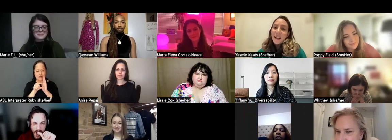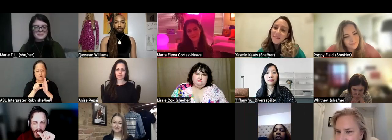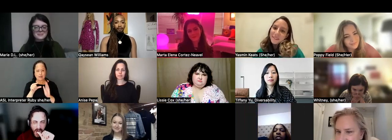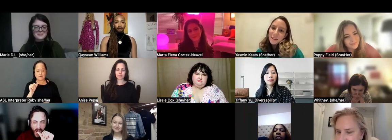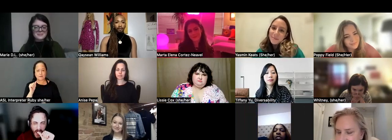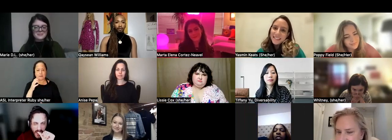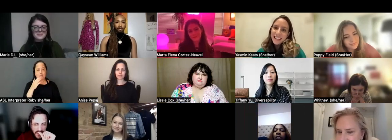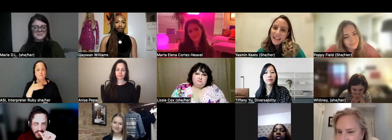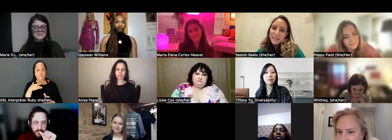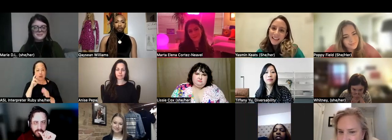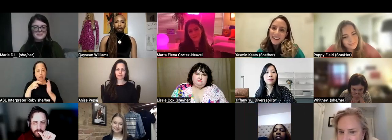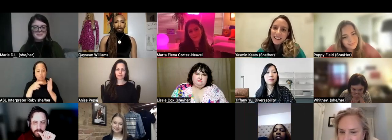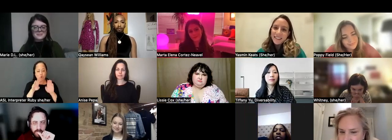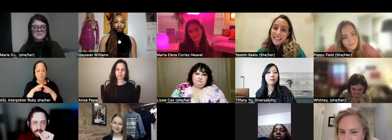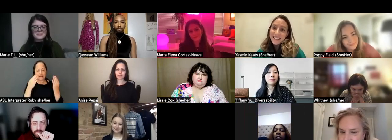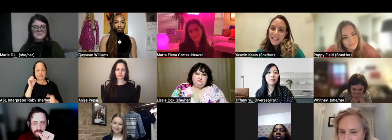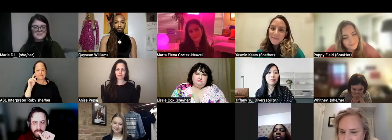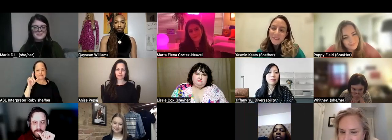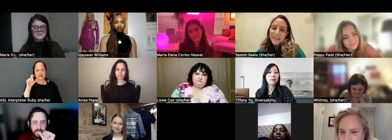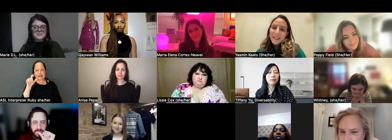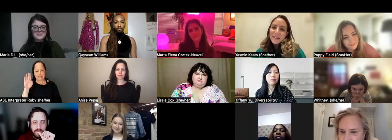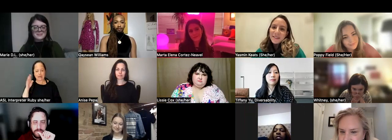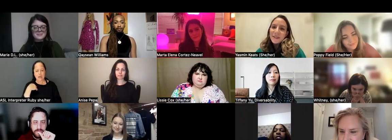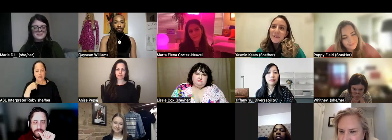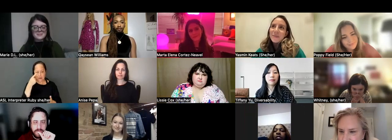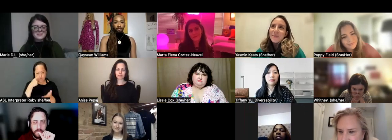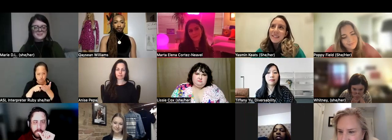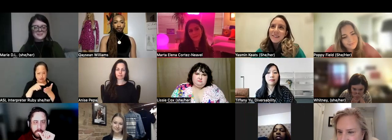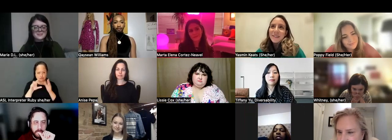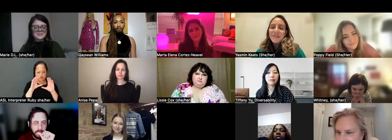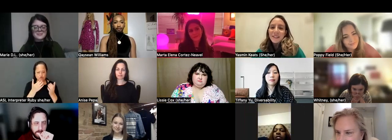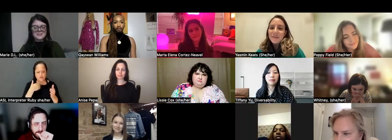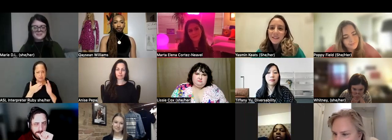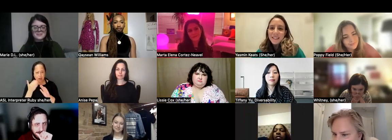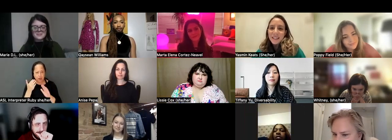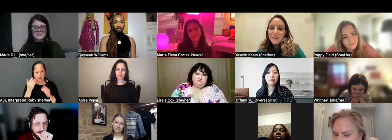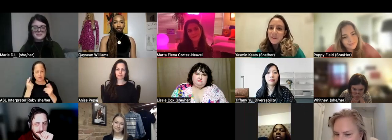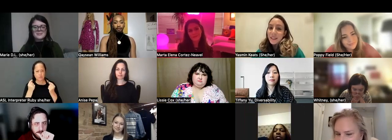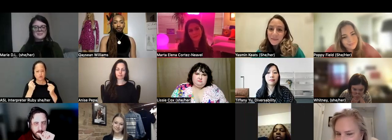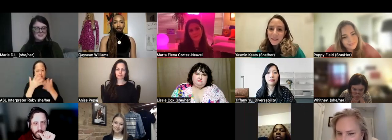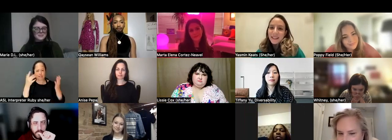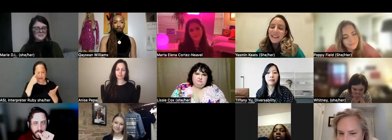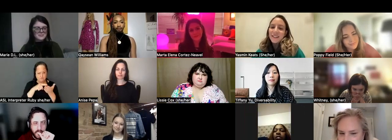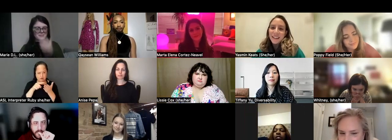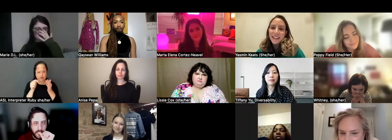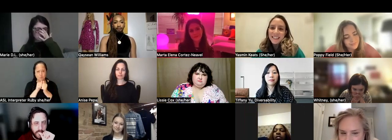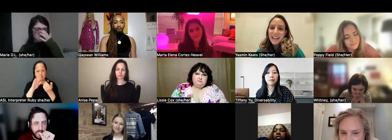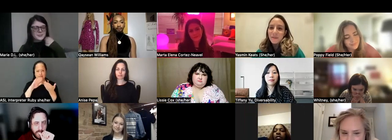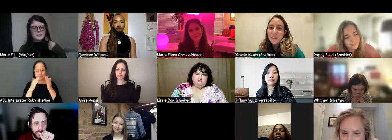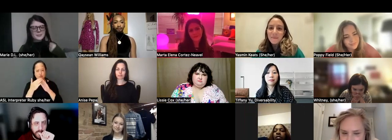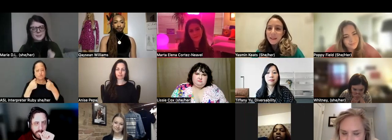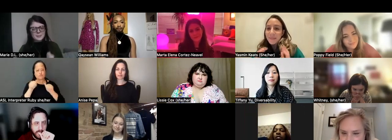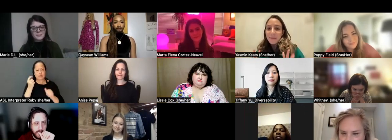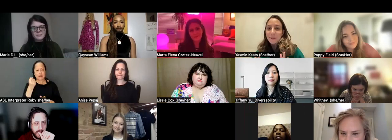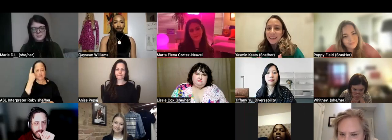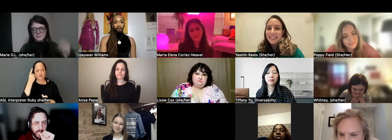So my role at Open Style Labs is I run their research team. So what we do is we do a lot of research with the community, trying to understand what are